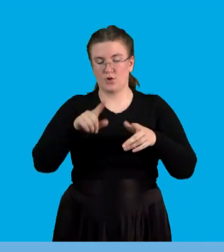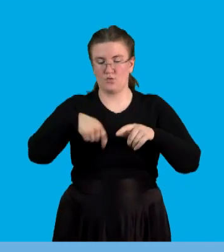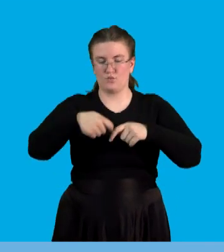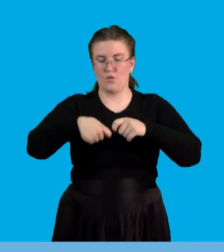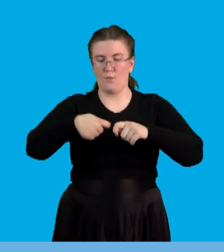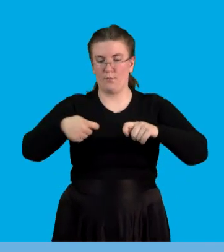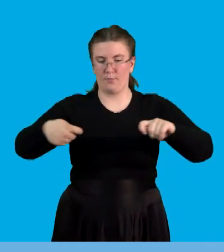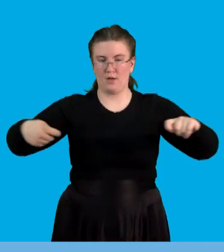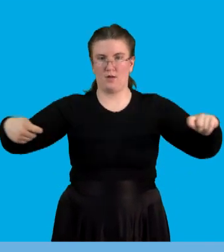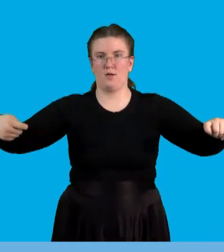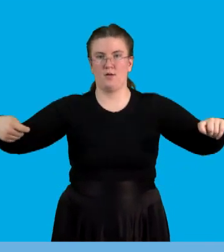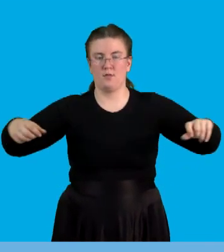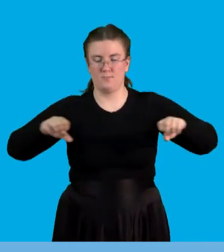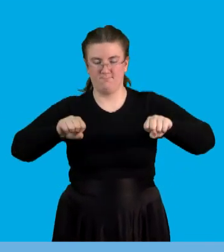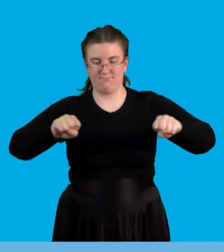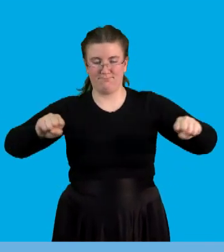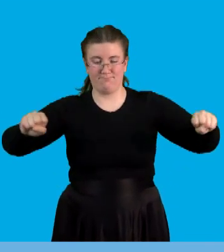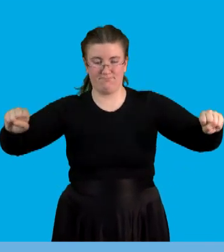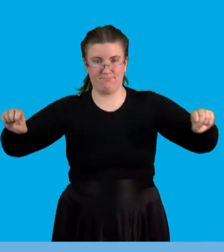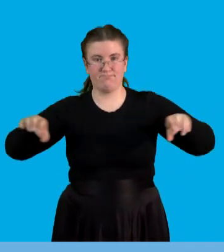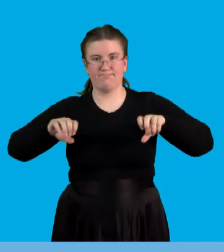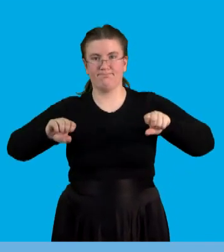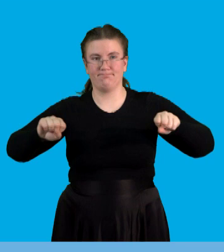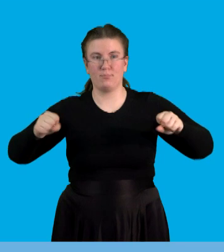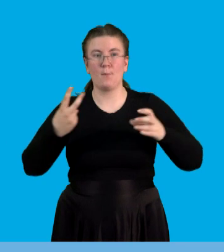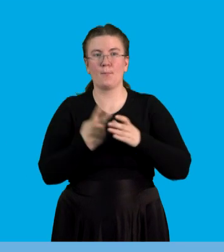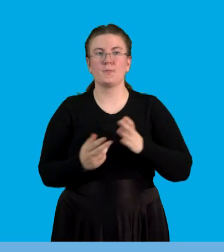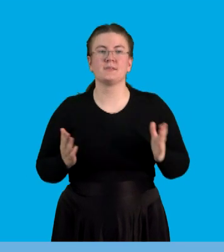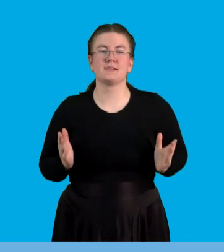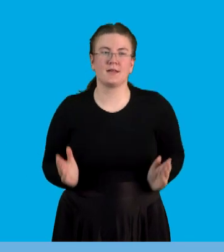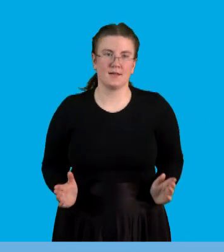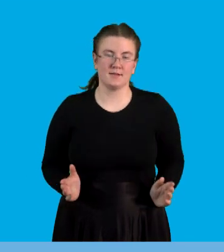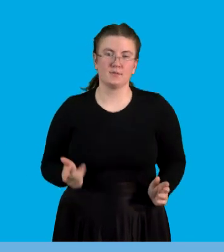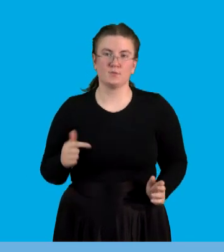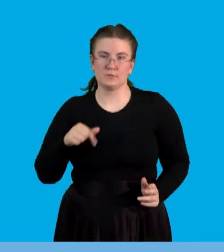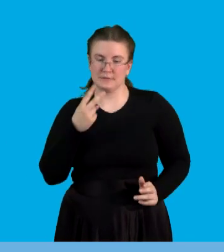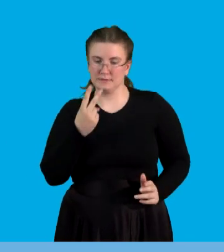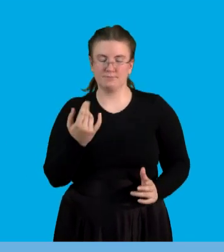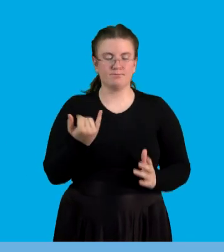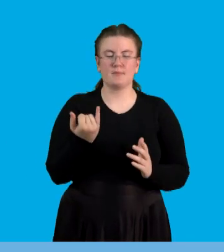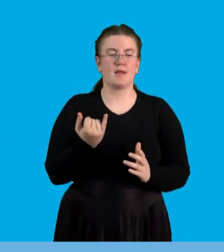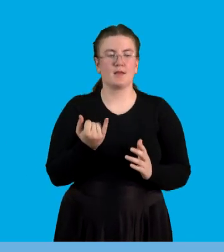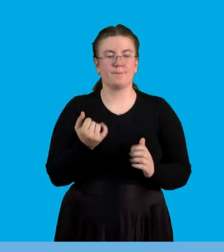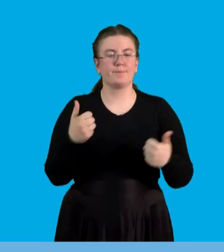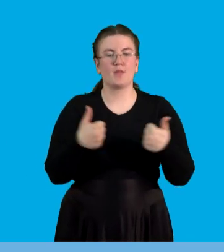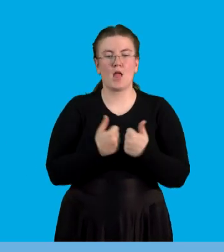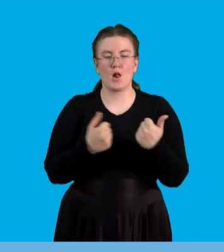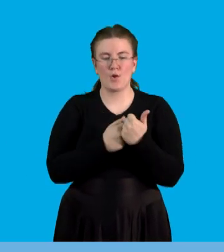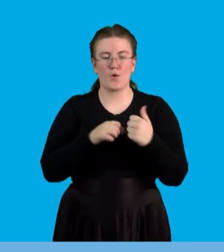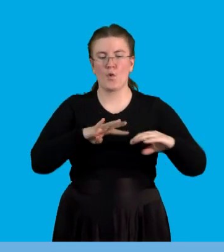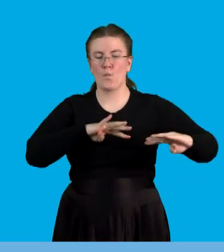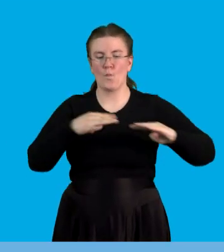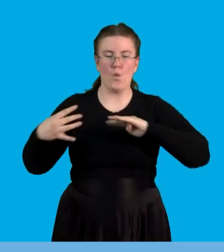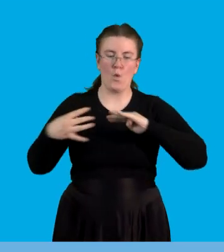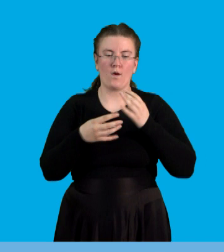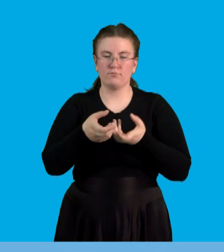the rope is pulled taut, and then the rope pulls on both sides. So basically, when we are looking at the tug of war, we have person